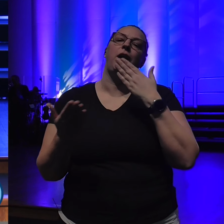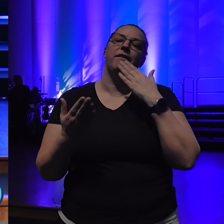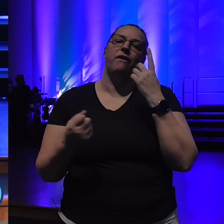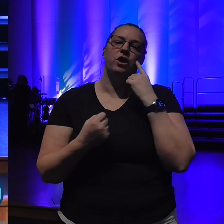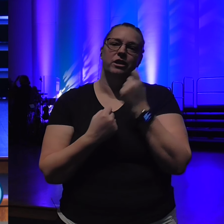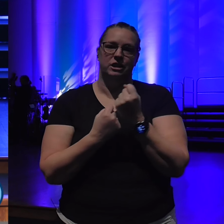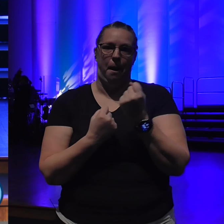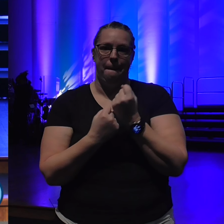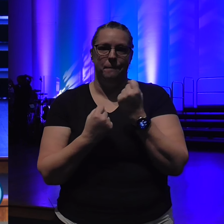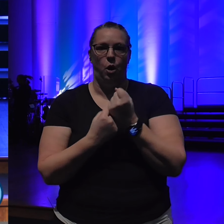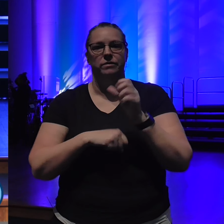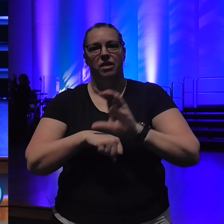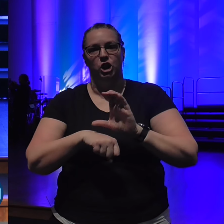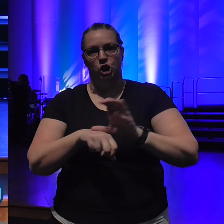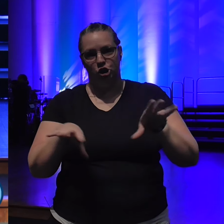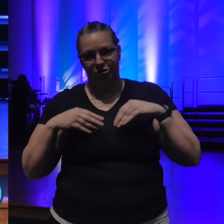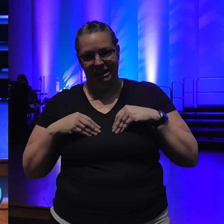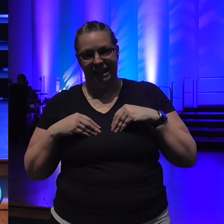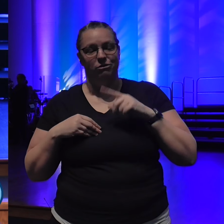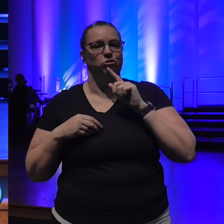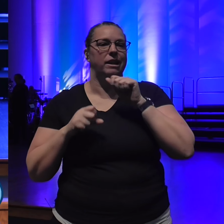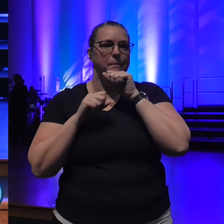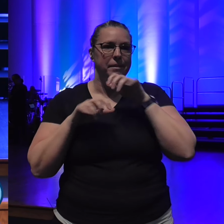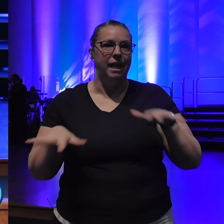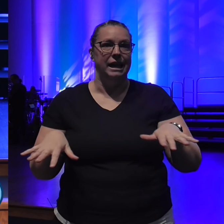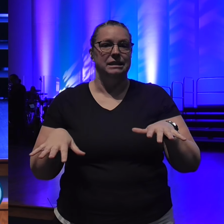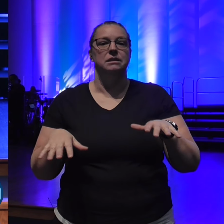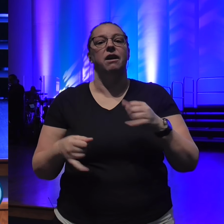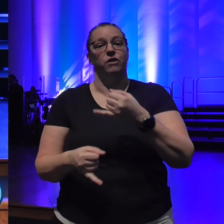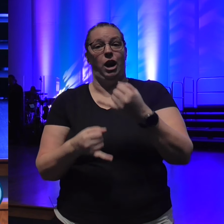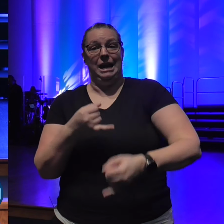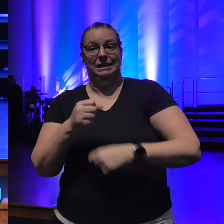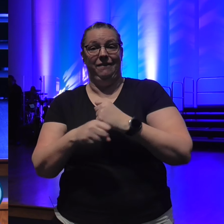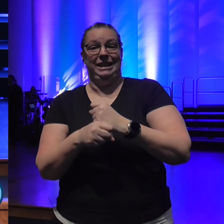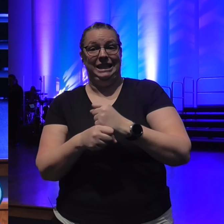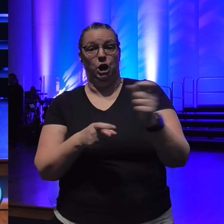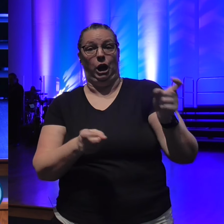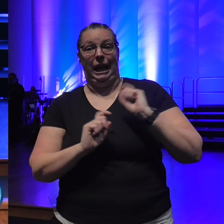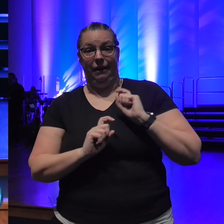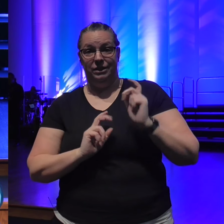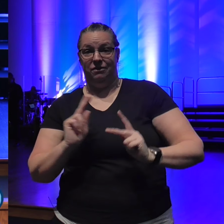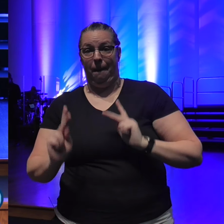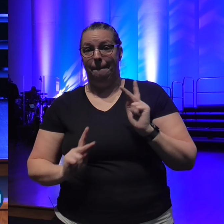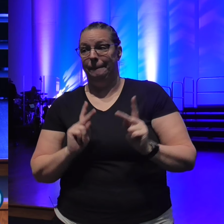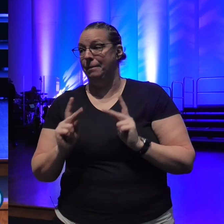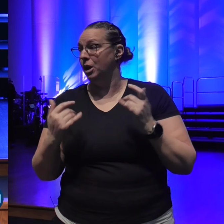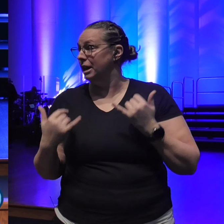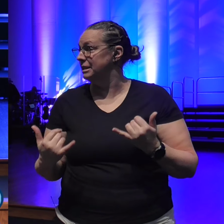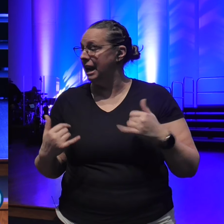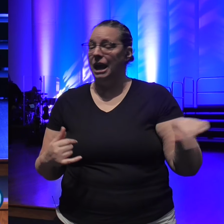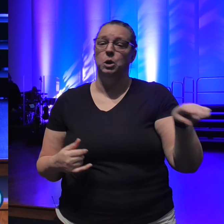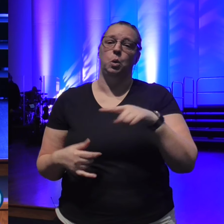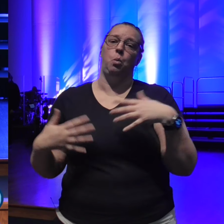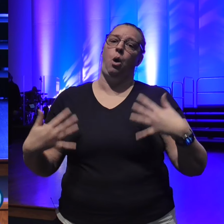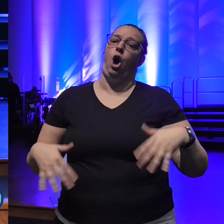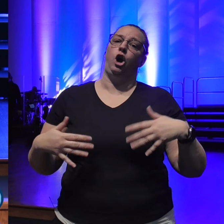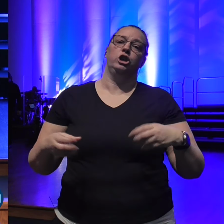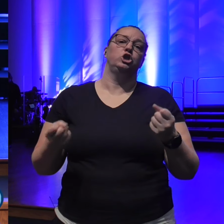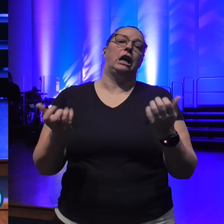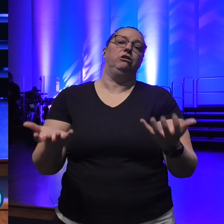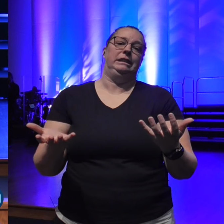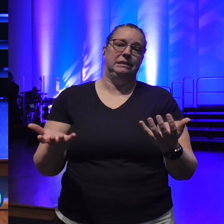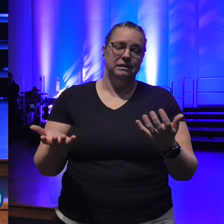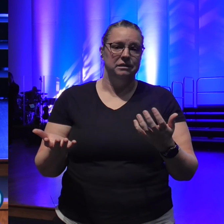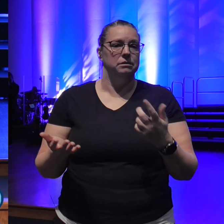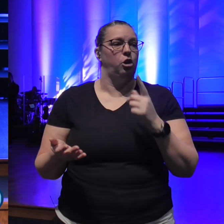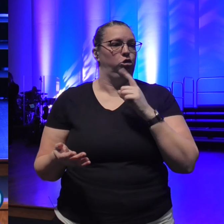Church receives. I've been so blessed to receive a couple end-of-year gifts from people today. You are all so generous. Mile High Church